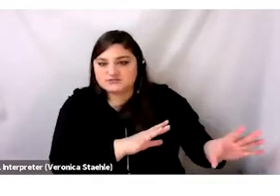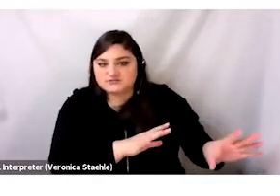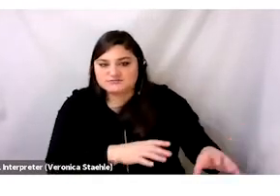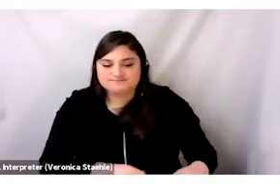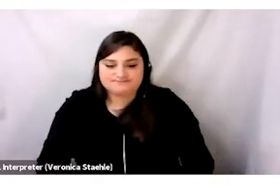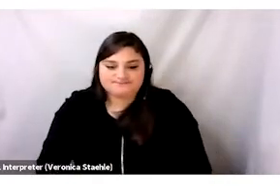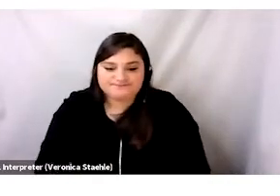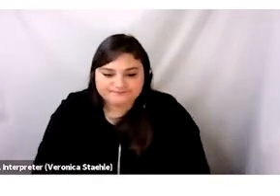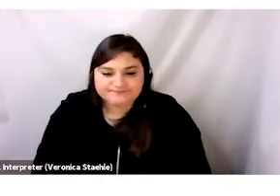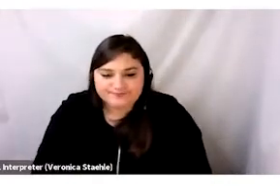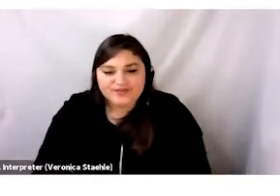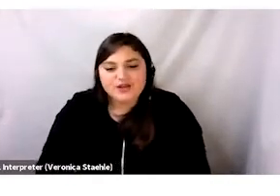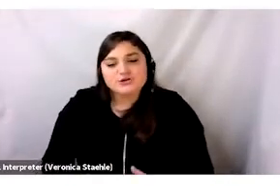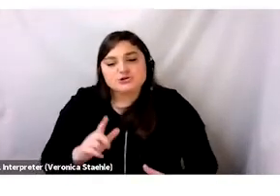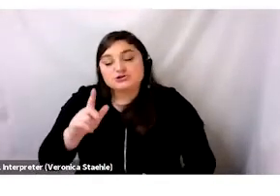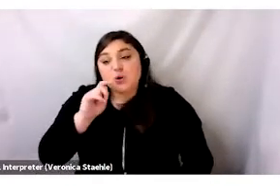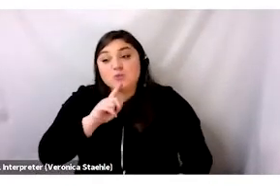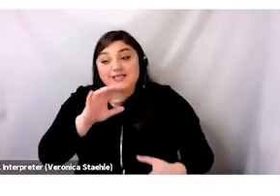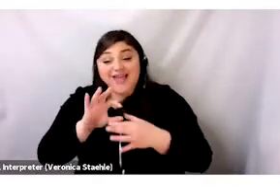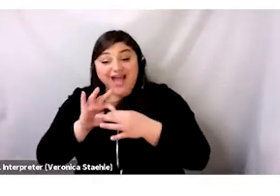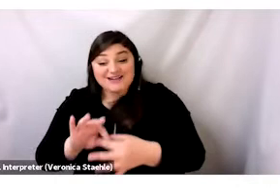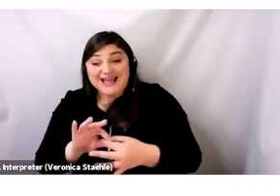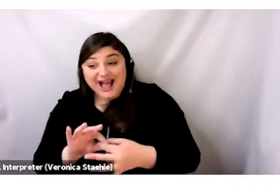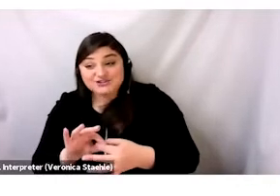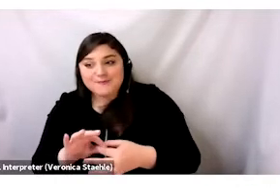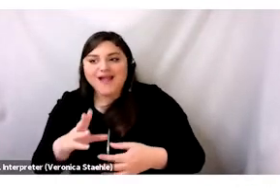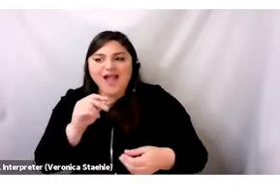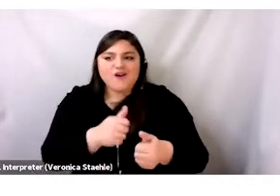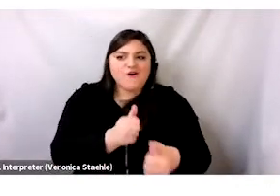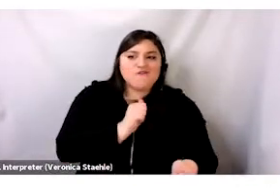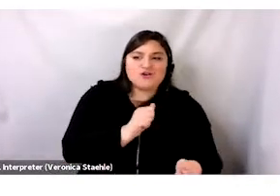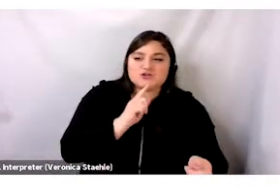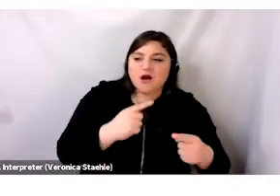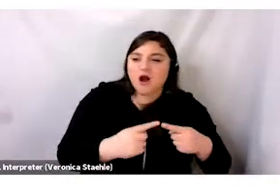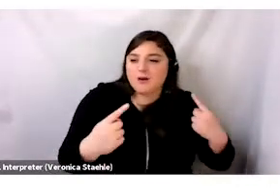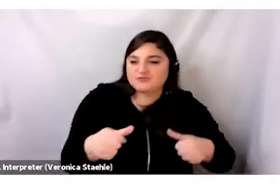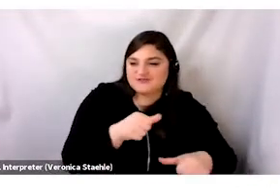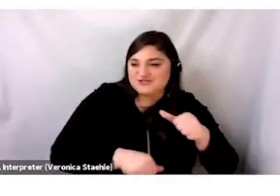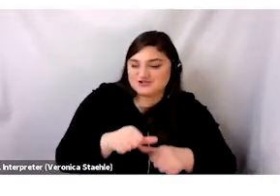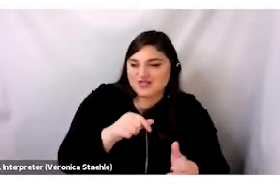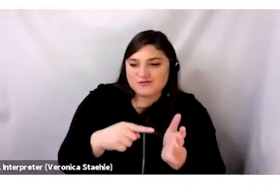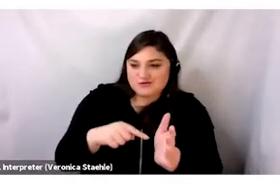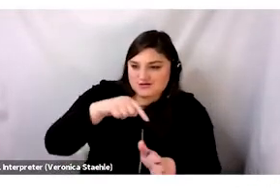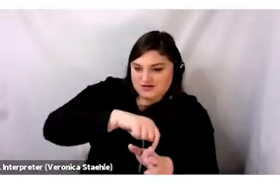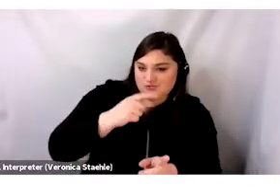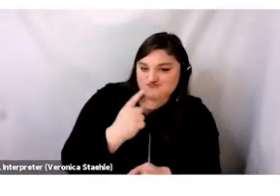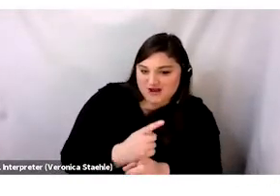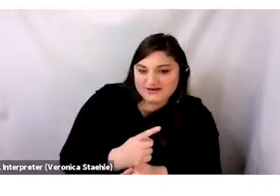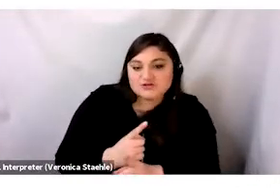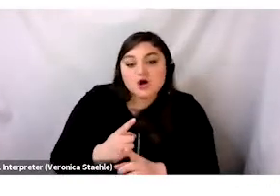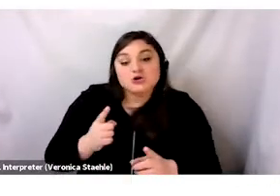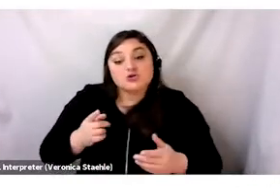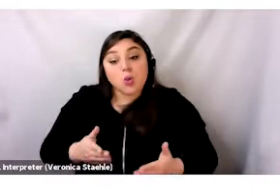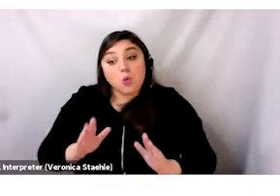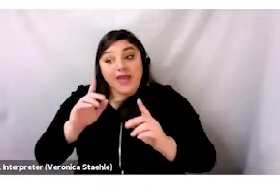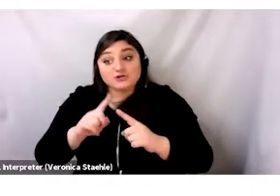two sides of one coin. So obviously the antidote to ignorance is awareness, and it's important for